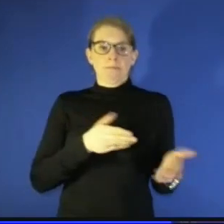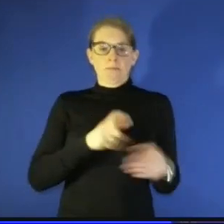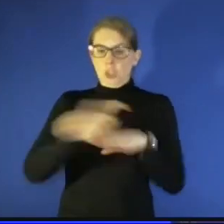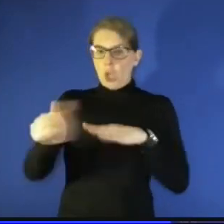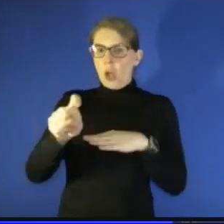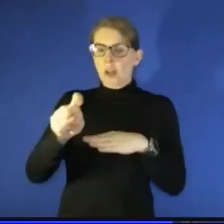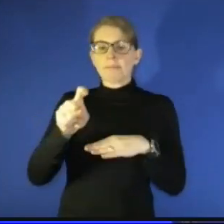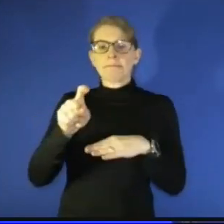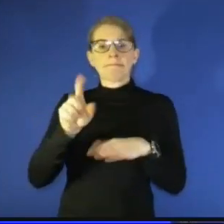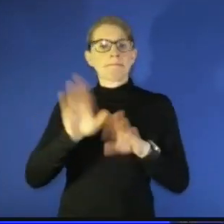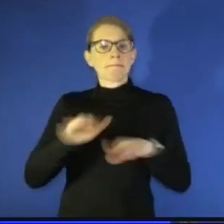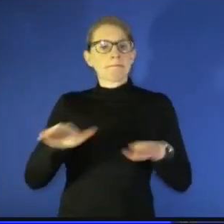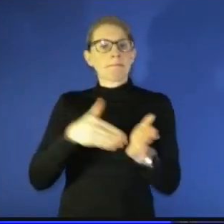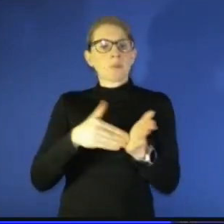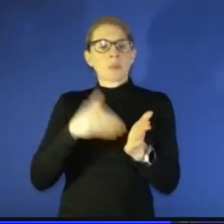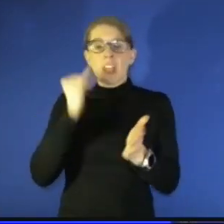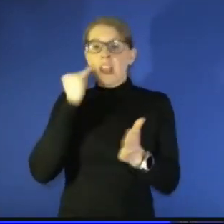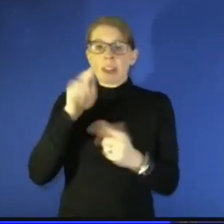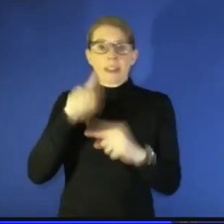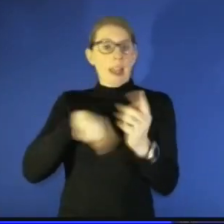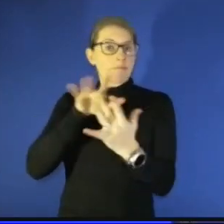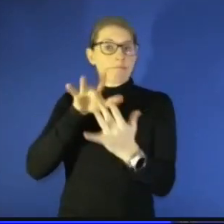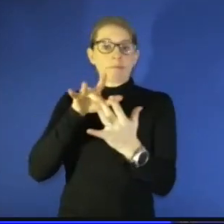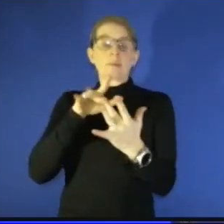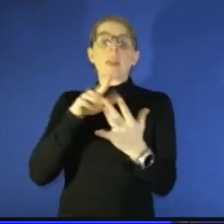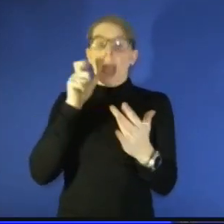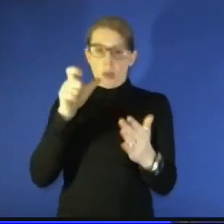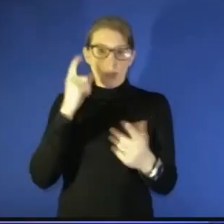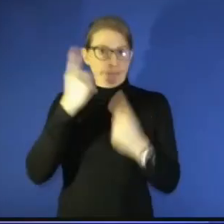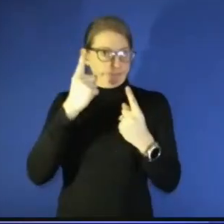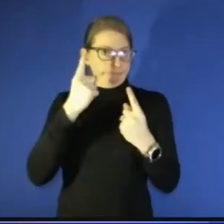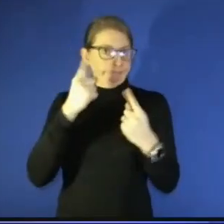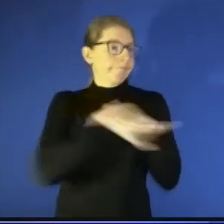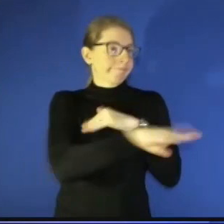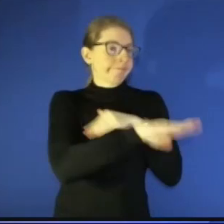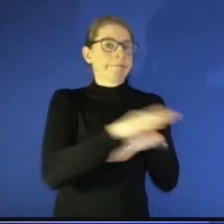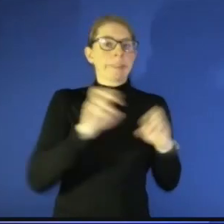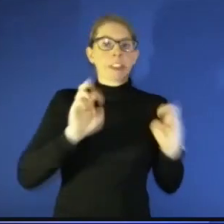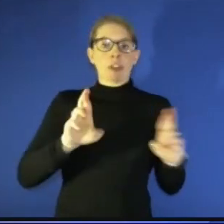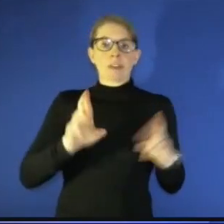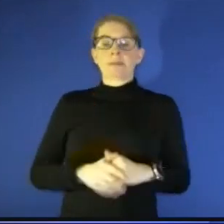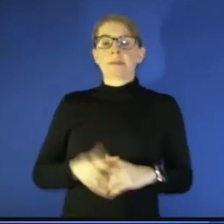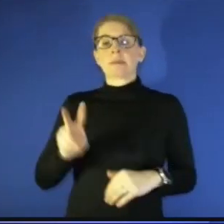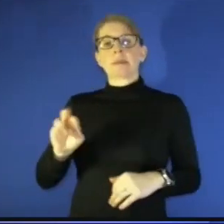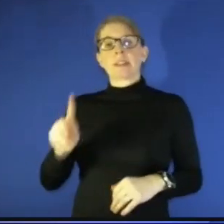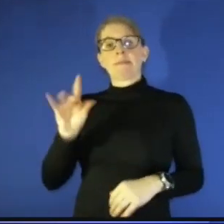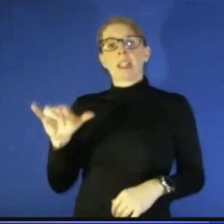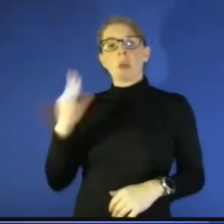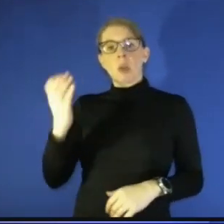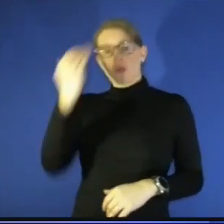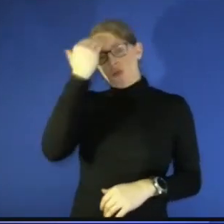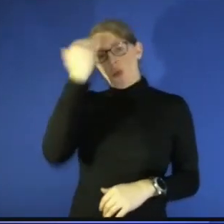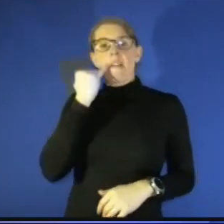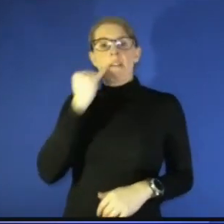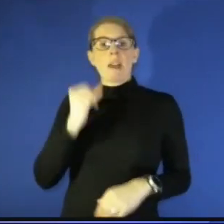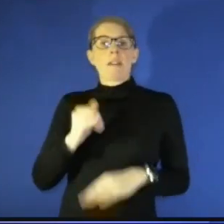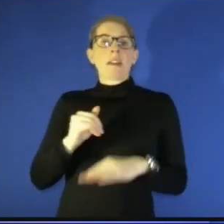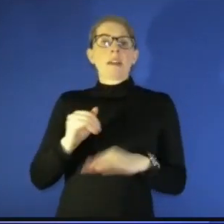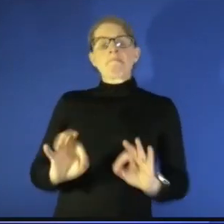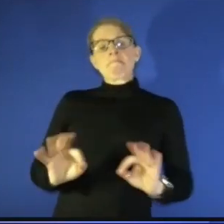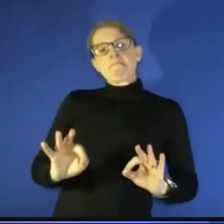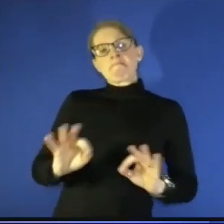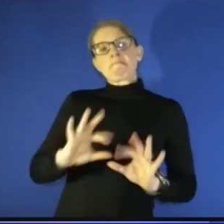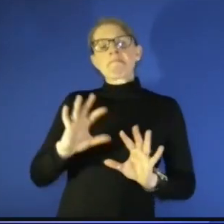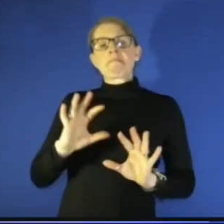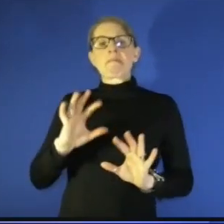reach them, I would consider an emergency room visit. Vicki wants to know, if you have a relatively minor accident that results